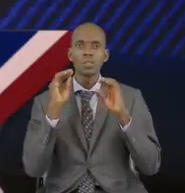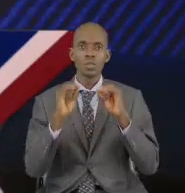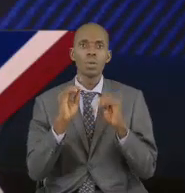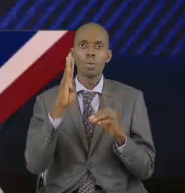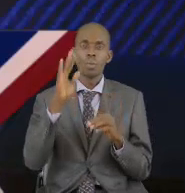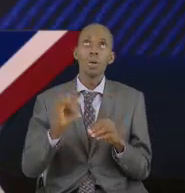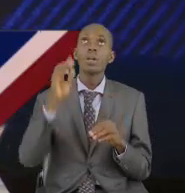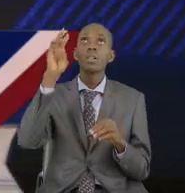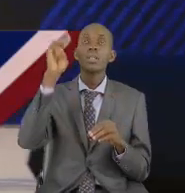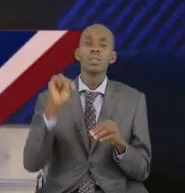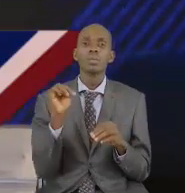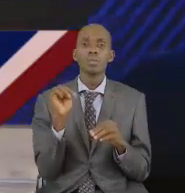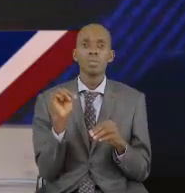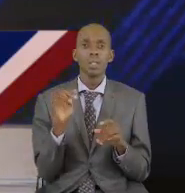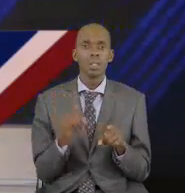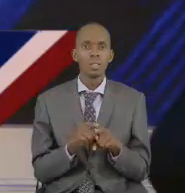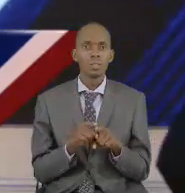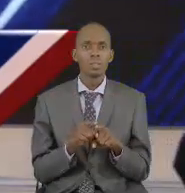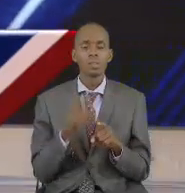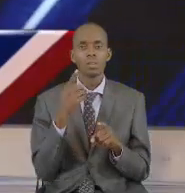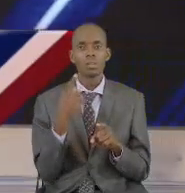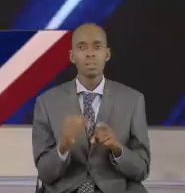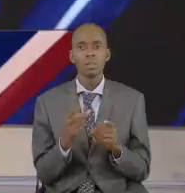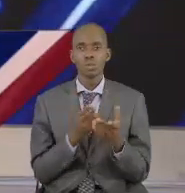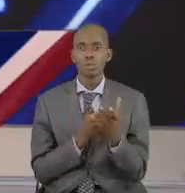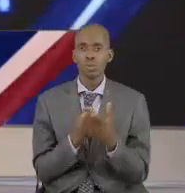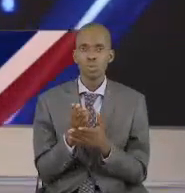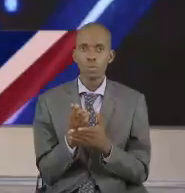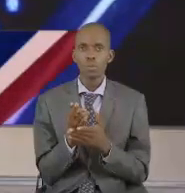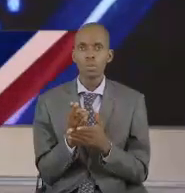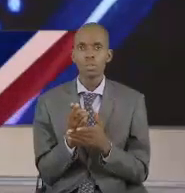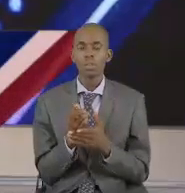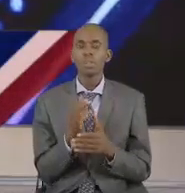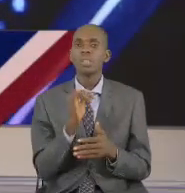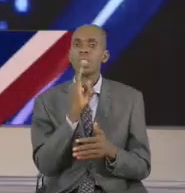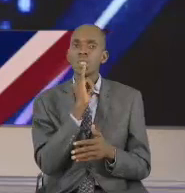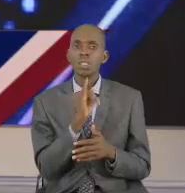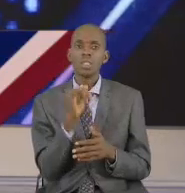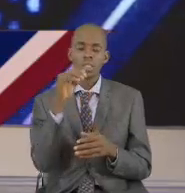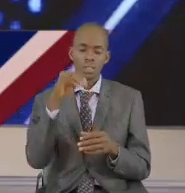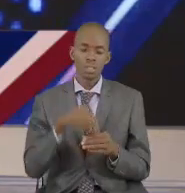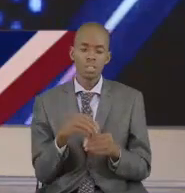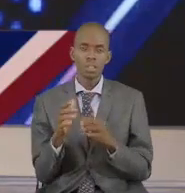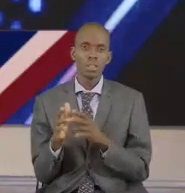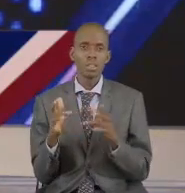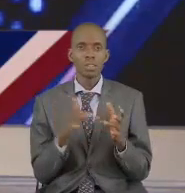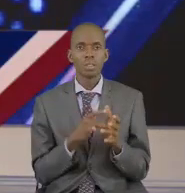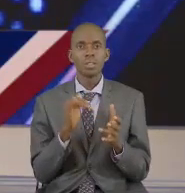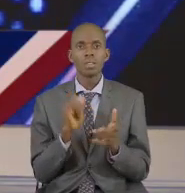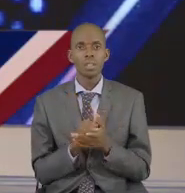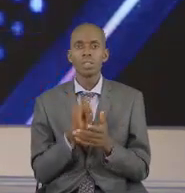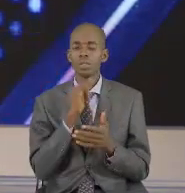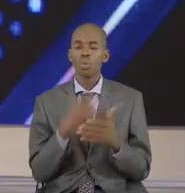as the truth is in Jesus. That's what makes the